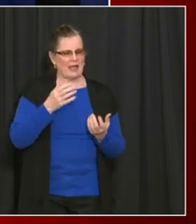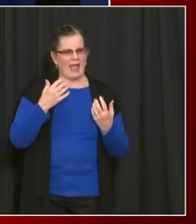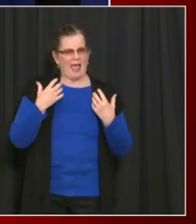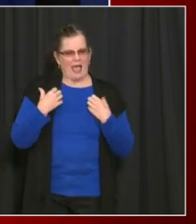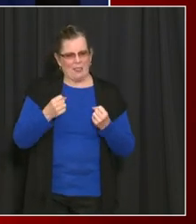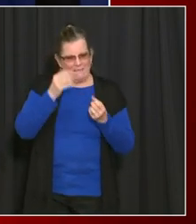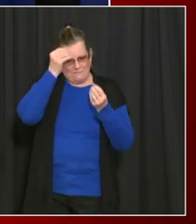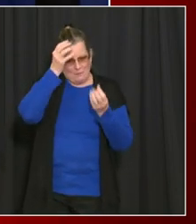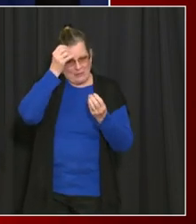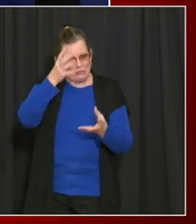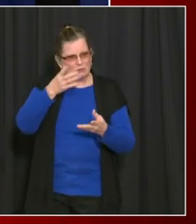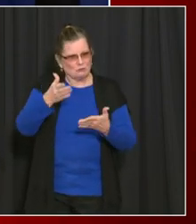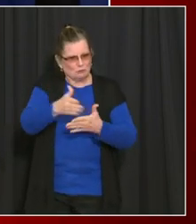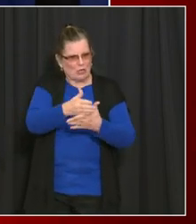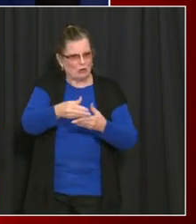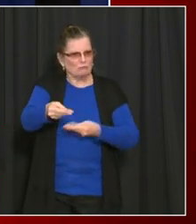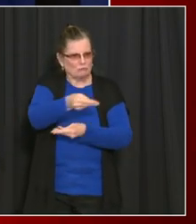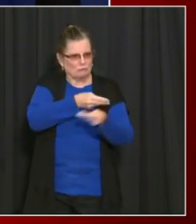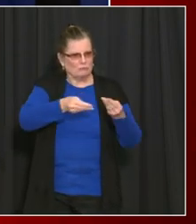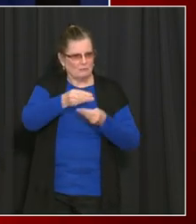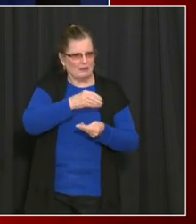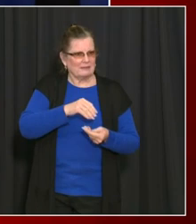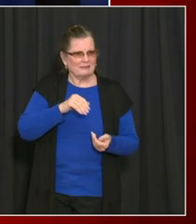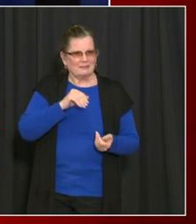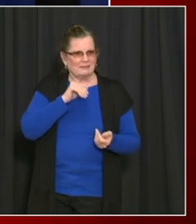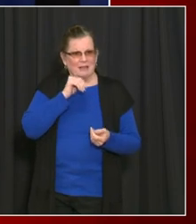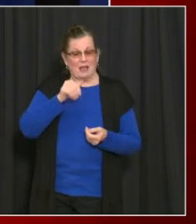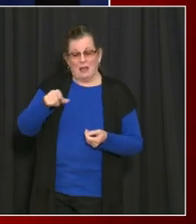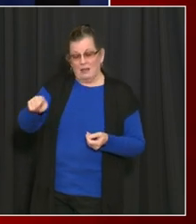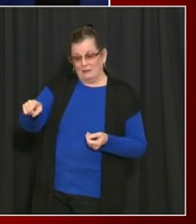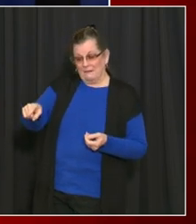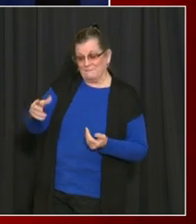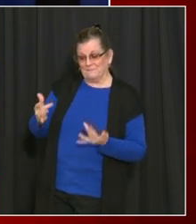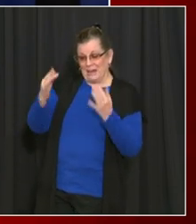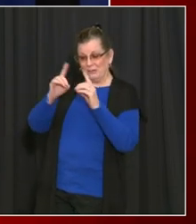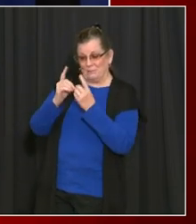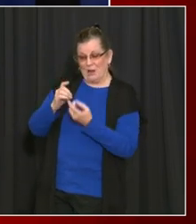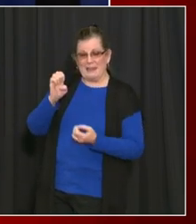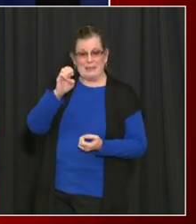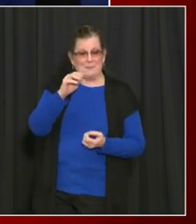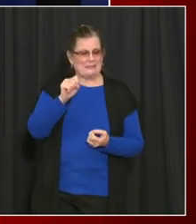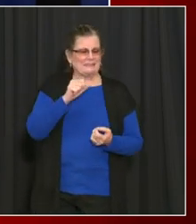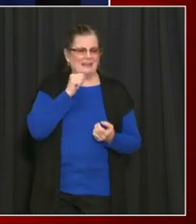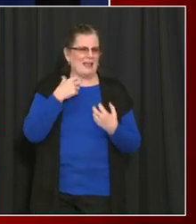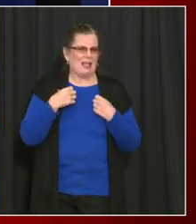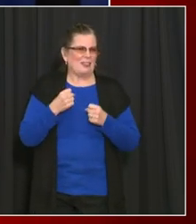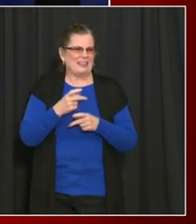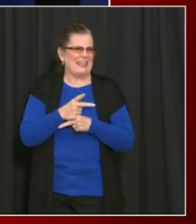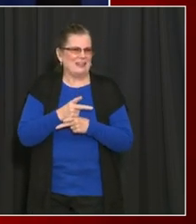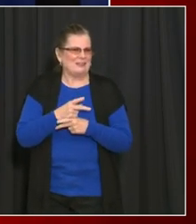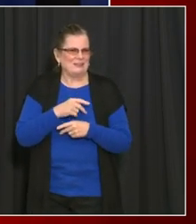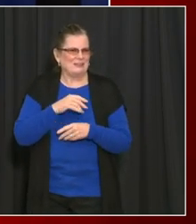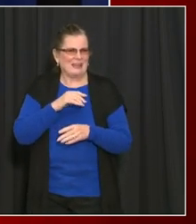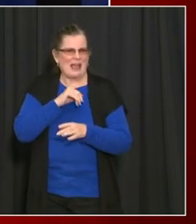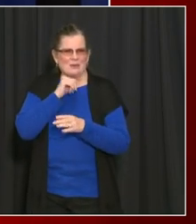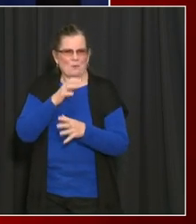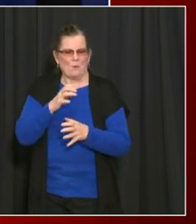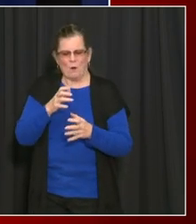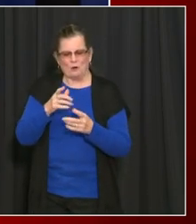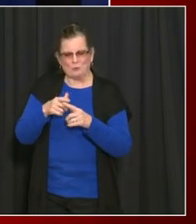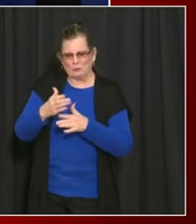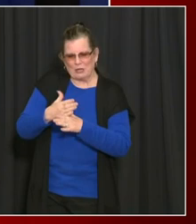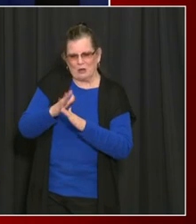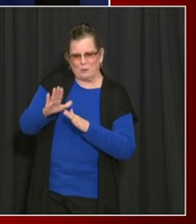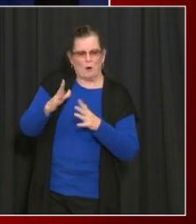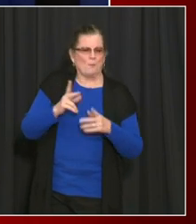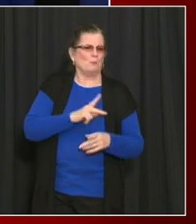exchange. So fire and EMS is a healthcare provider. So it is not like we're sharing your information with Public Works and we're